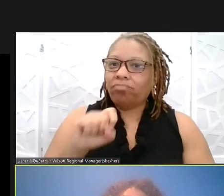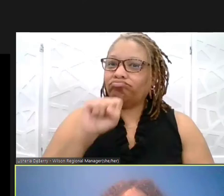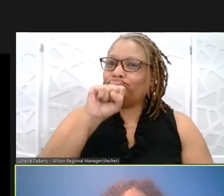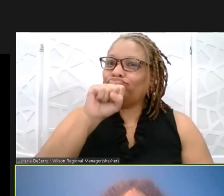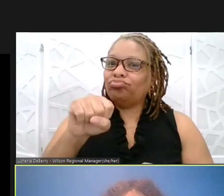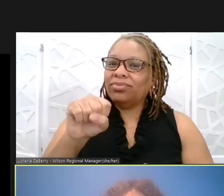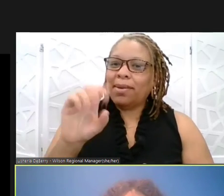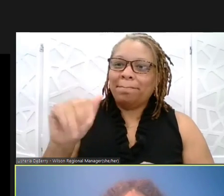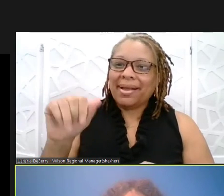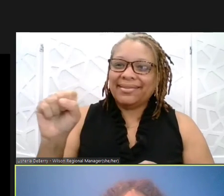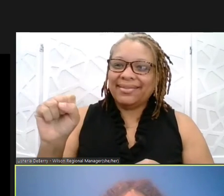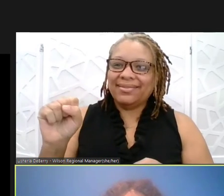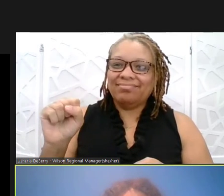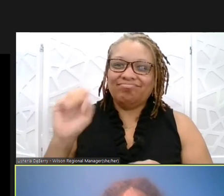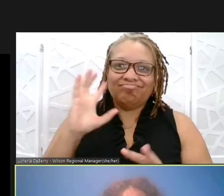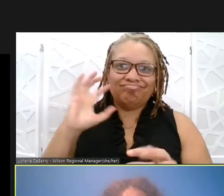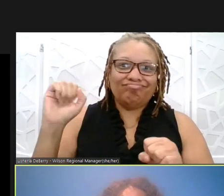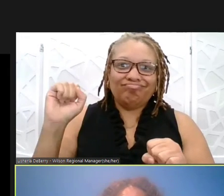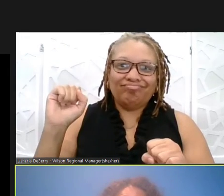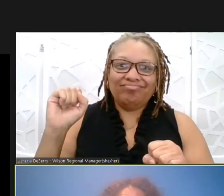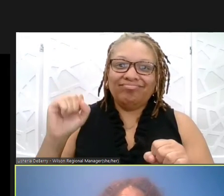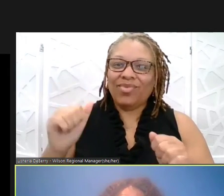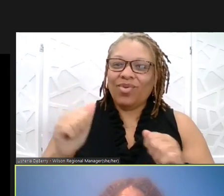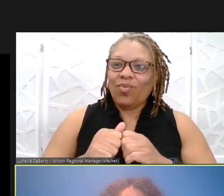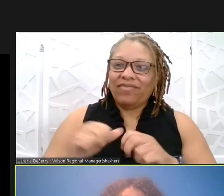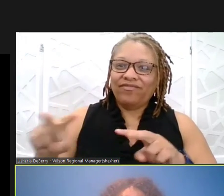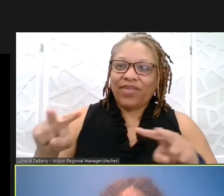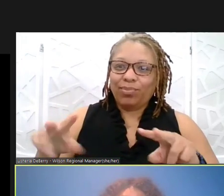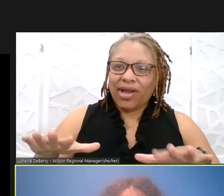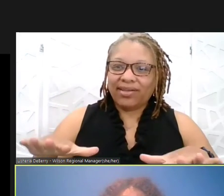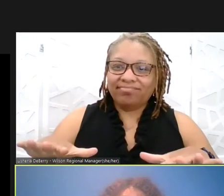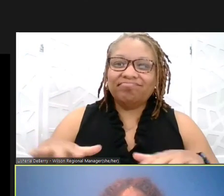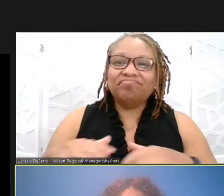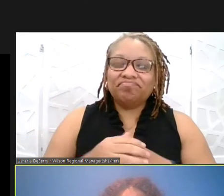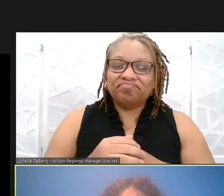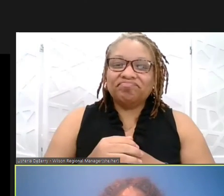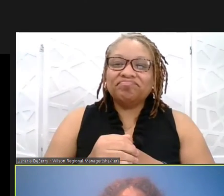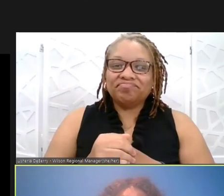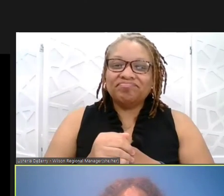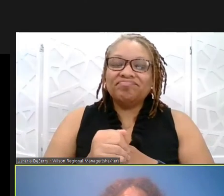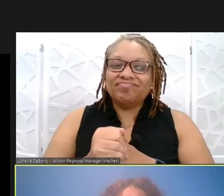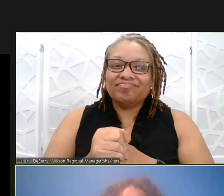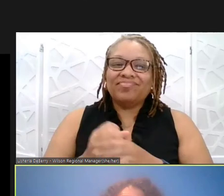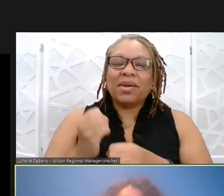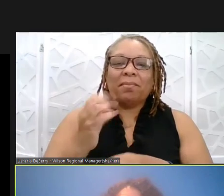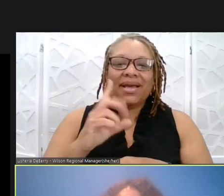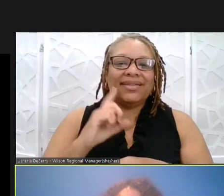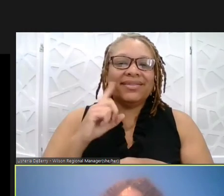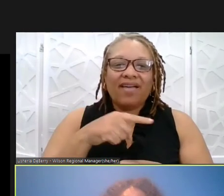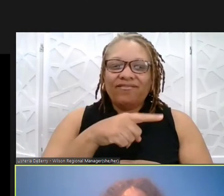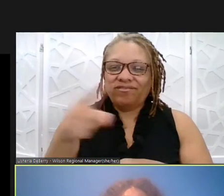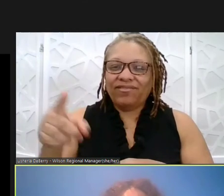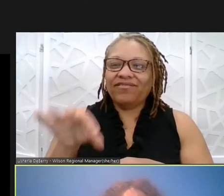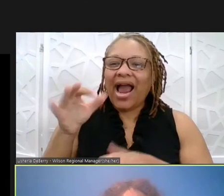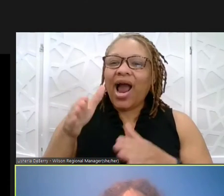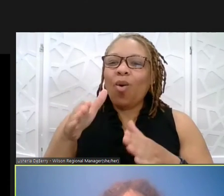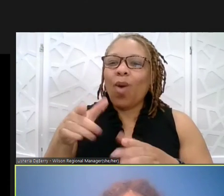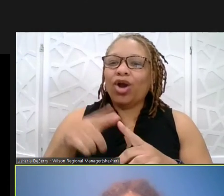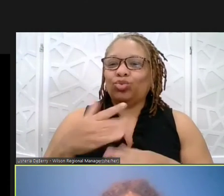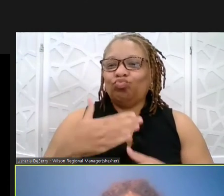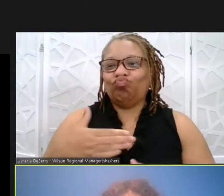they can hear and how many people who have a profound hearing loss, but with some volume, hey,